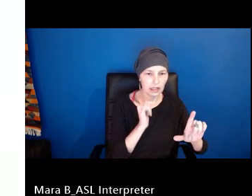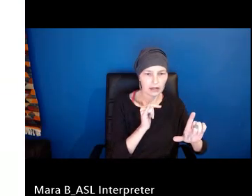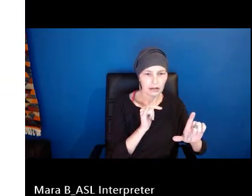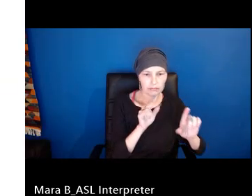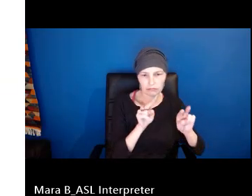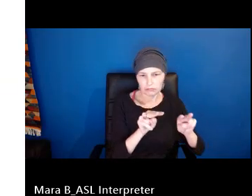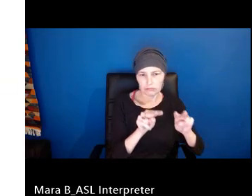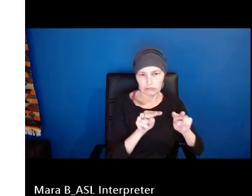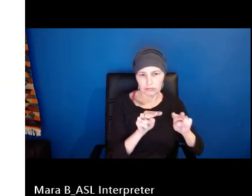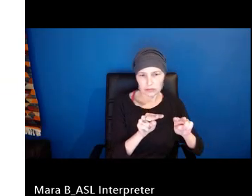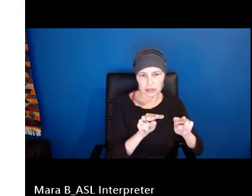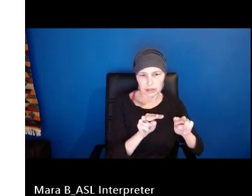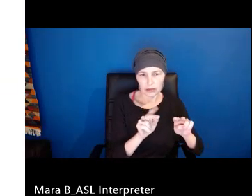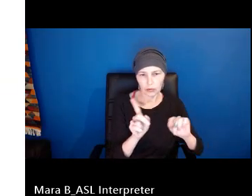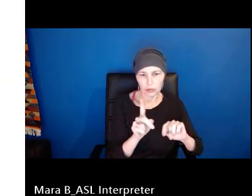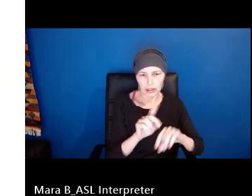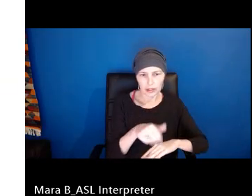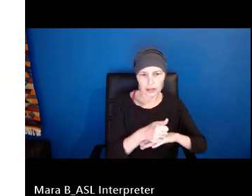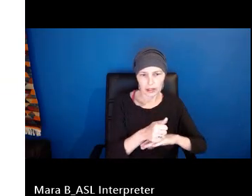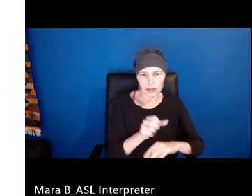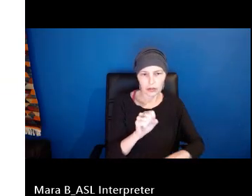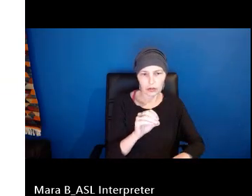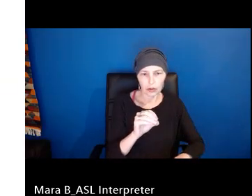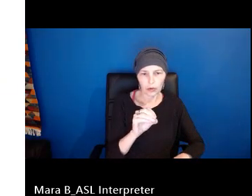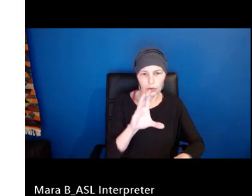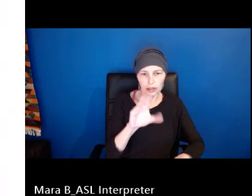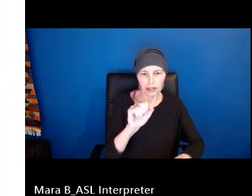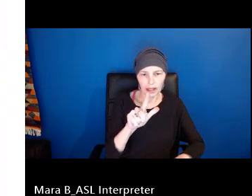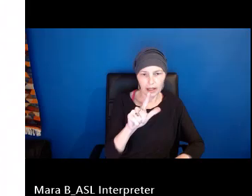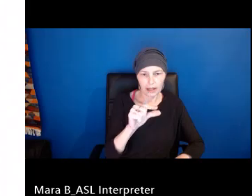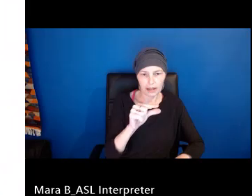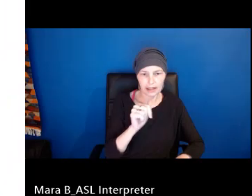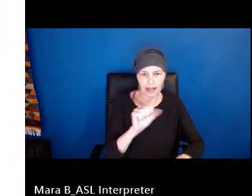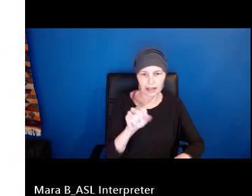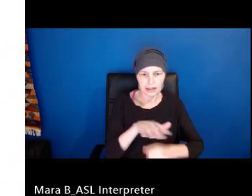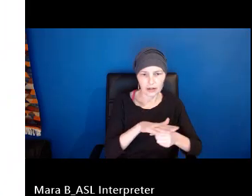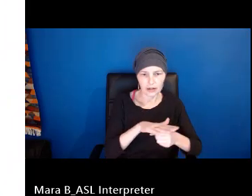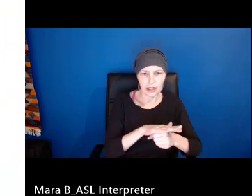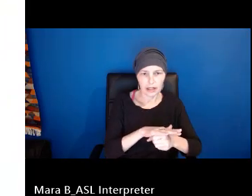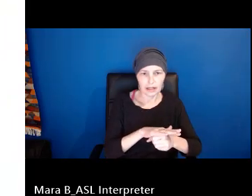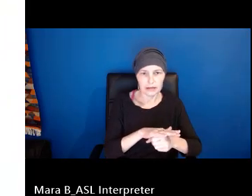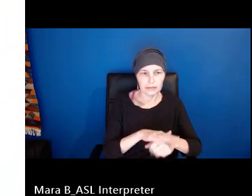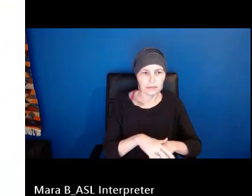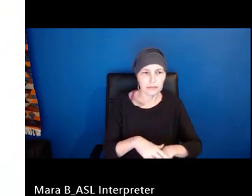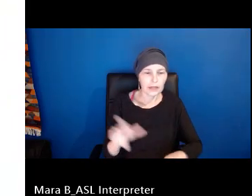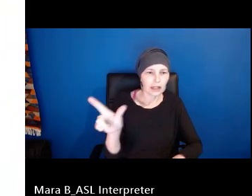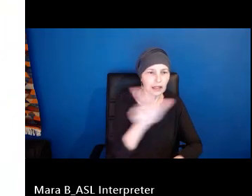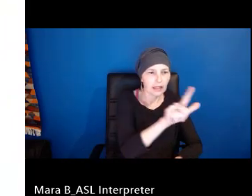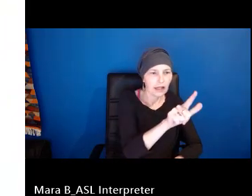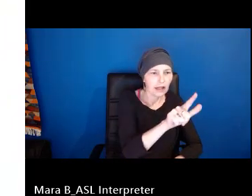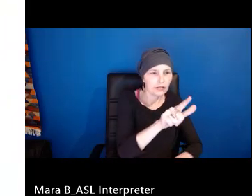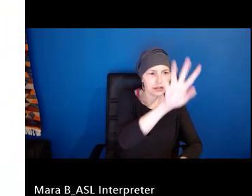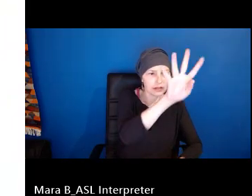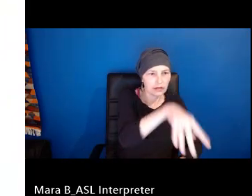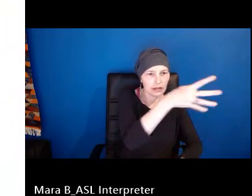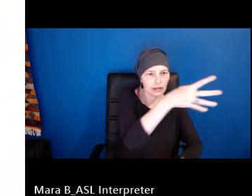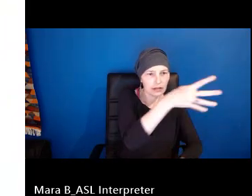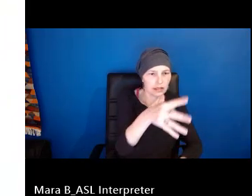where the zones exist in SoCalGas's service territory. On the very left side of this slide, there's a table that highlights where